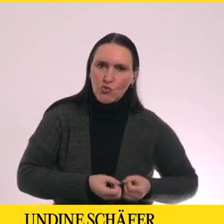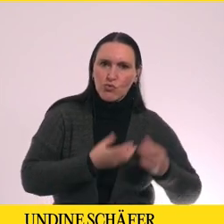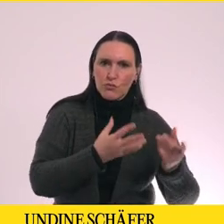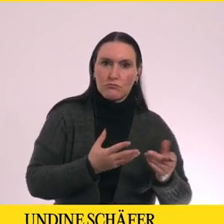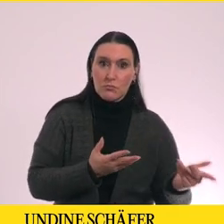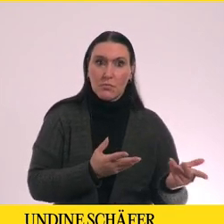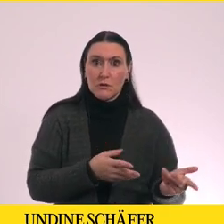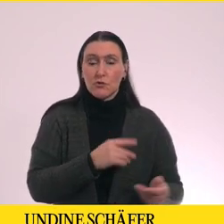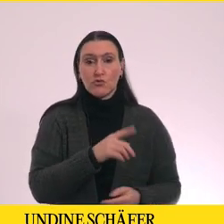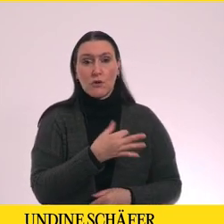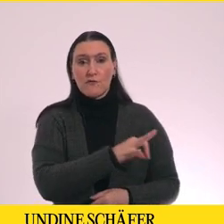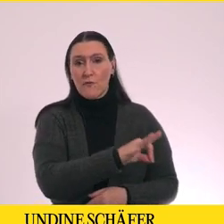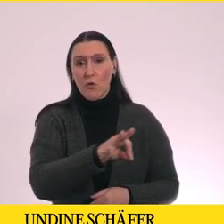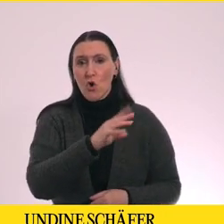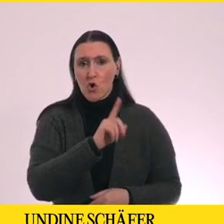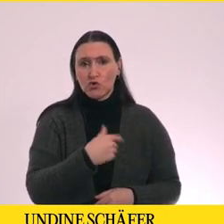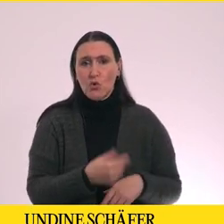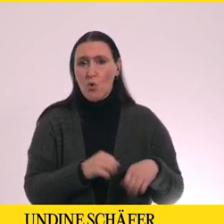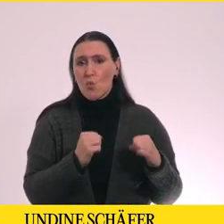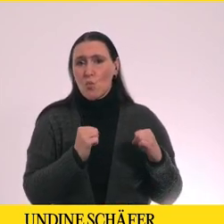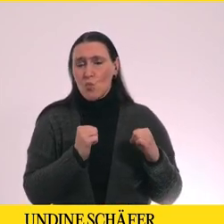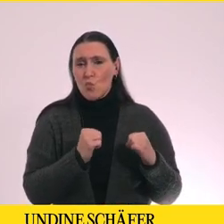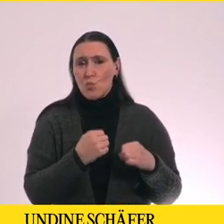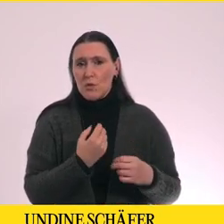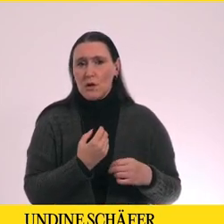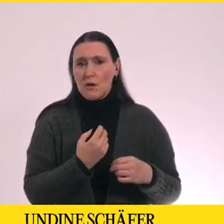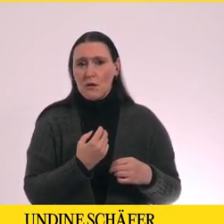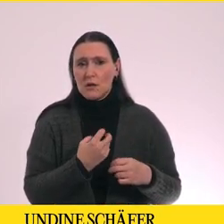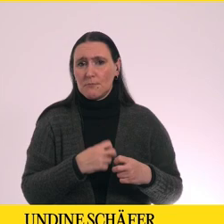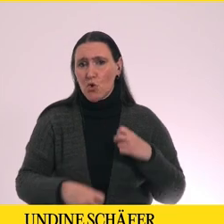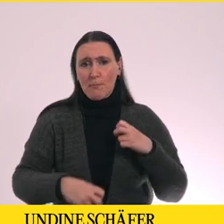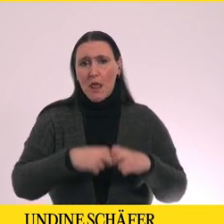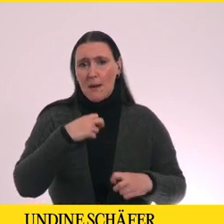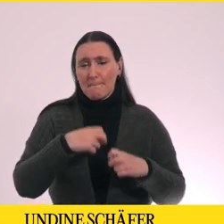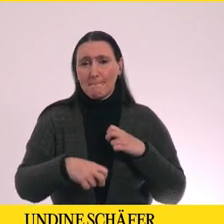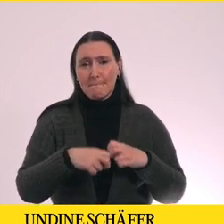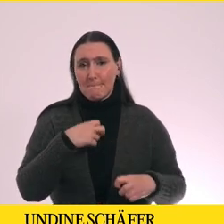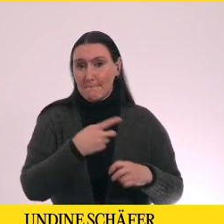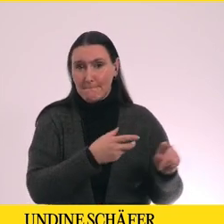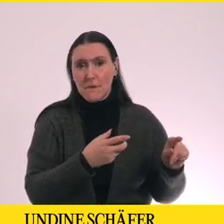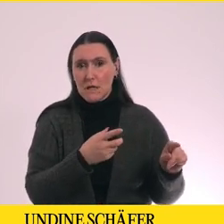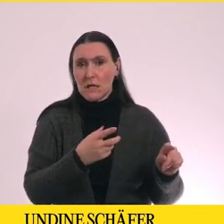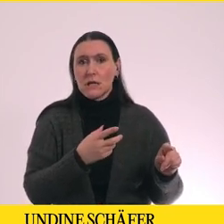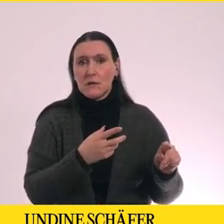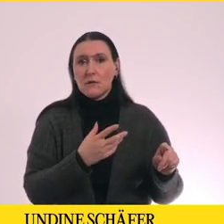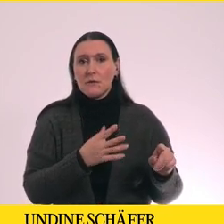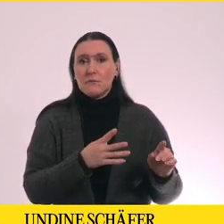itself, because it's really about how to allow people to help